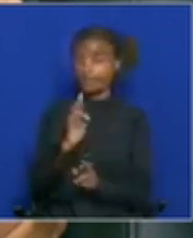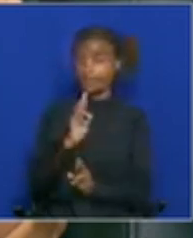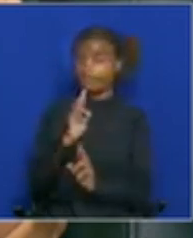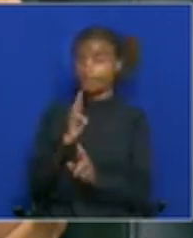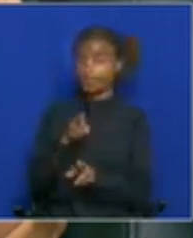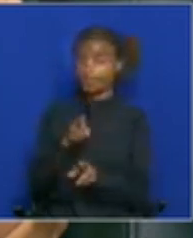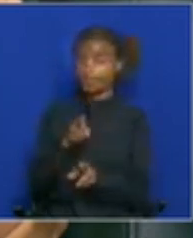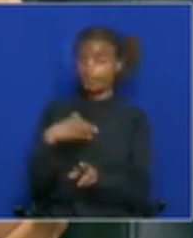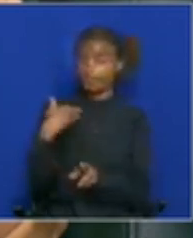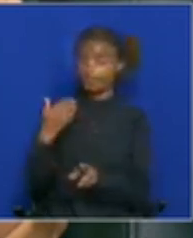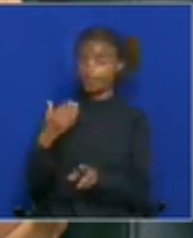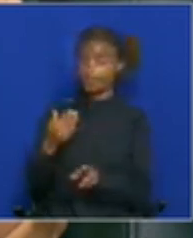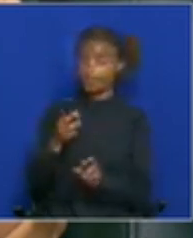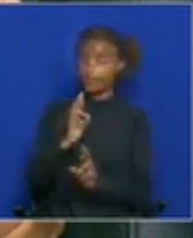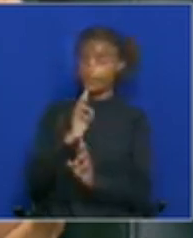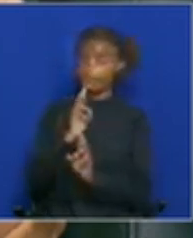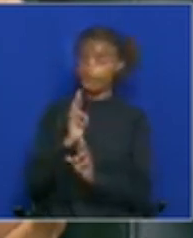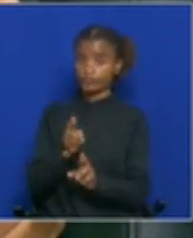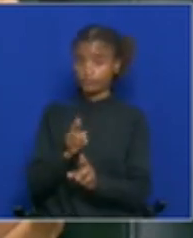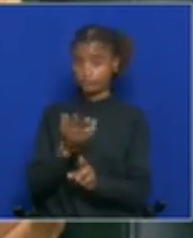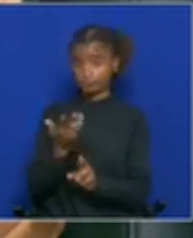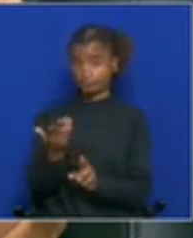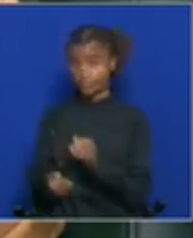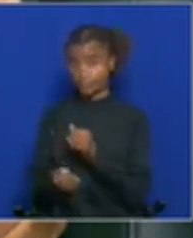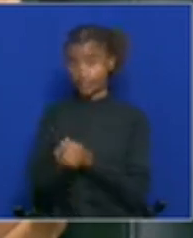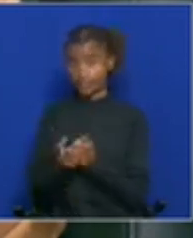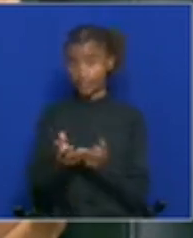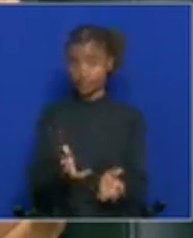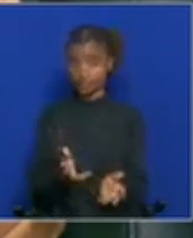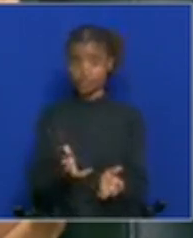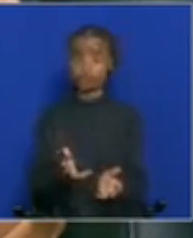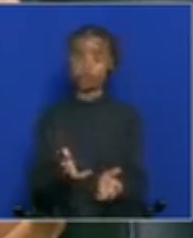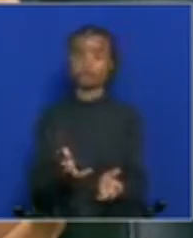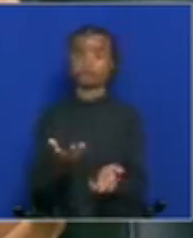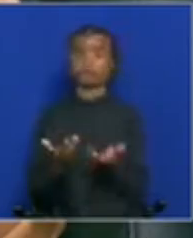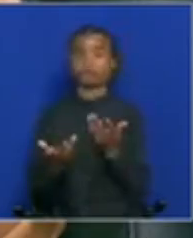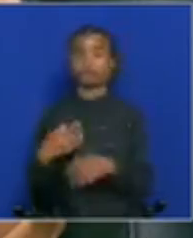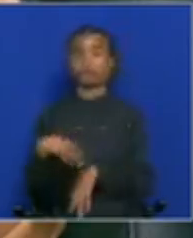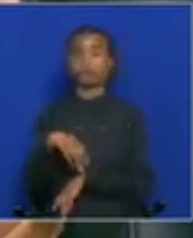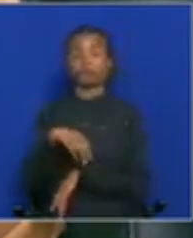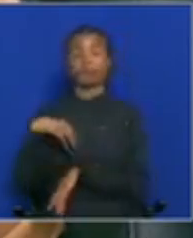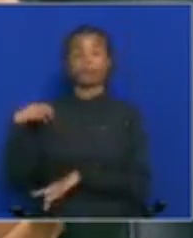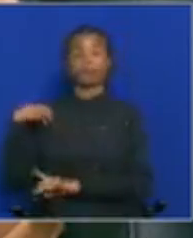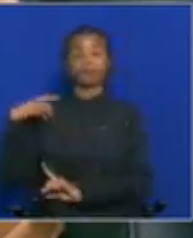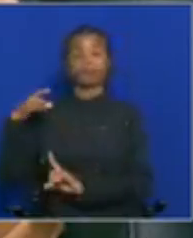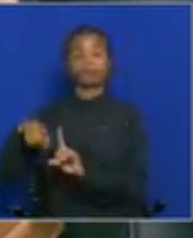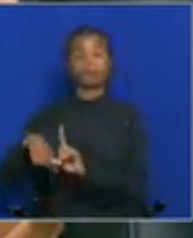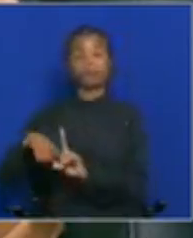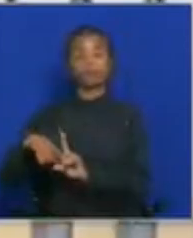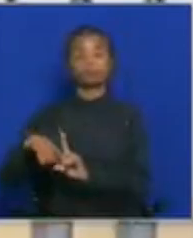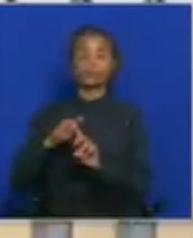matter of course, reports are given to a minister as the investigations are progressing?